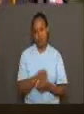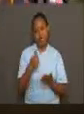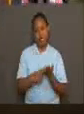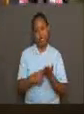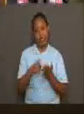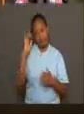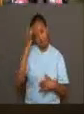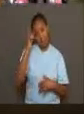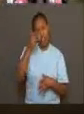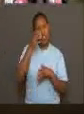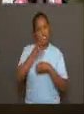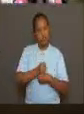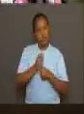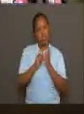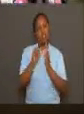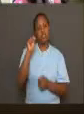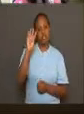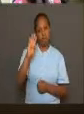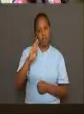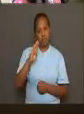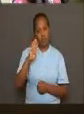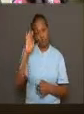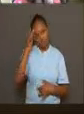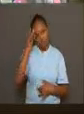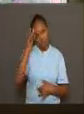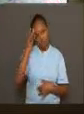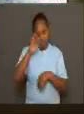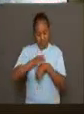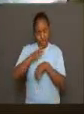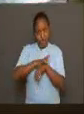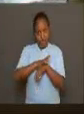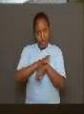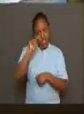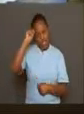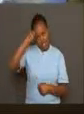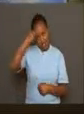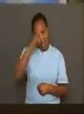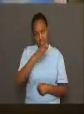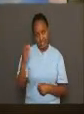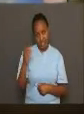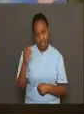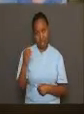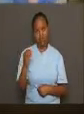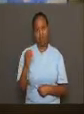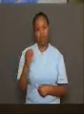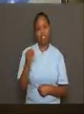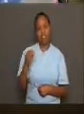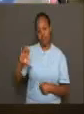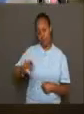infections like tuberculosis, malaria, typhoid, and hepatitis.